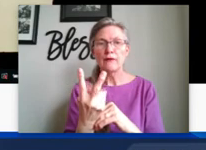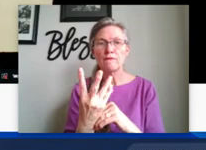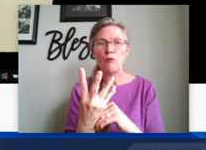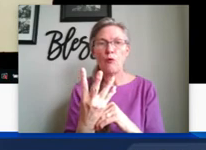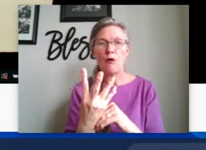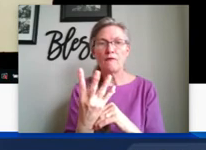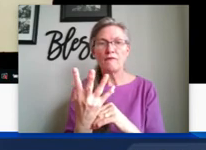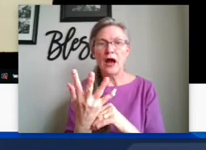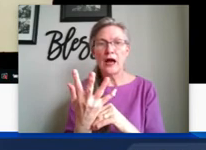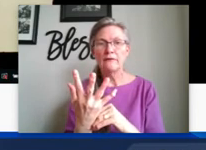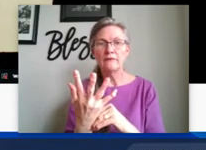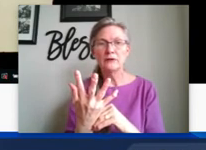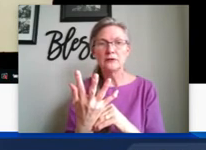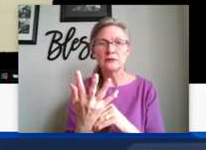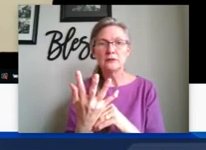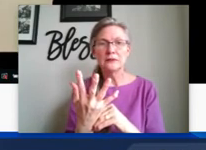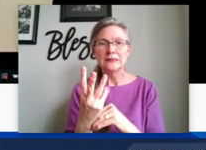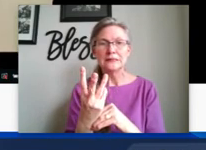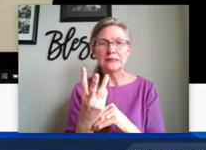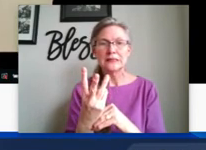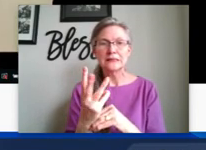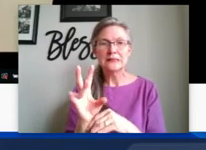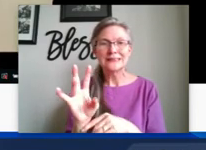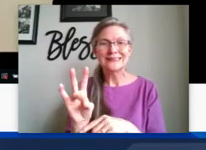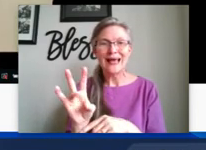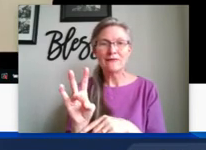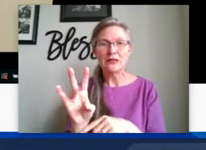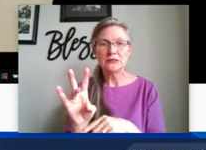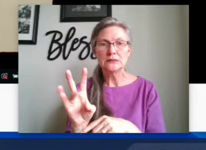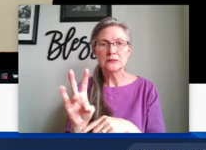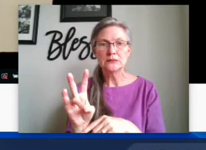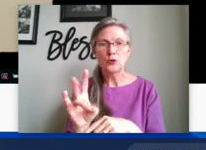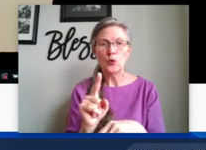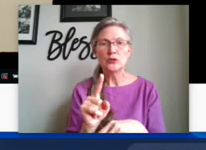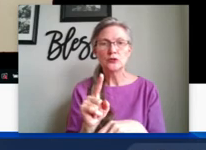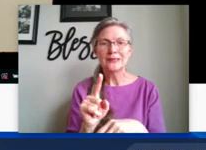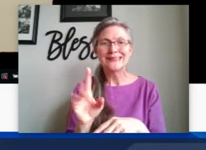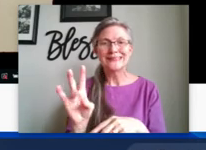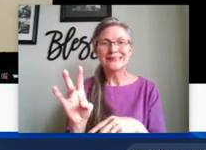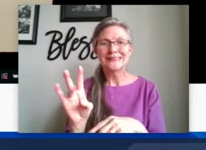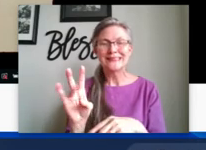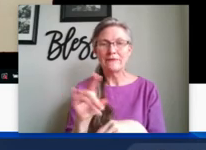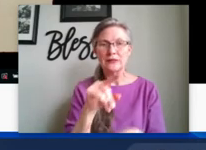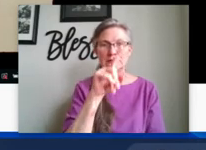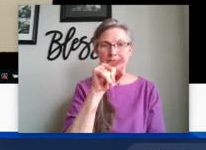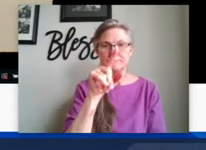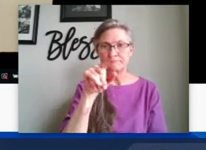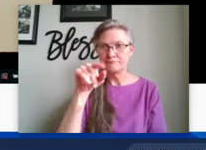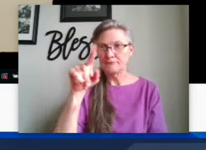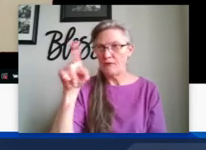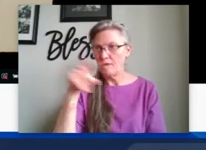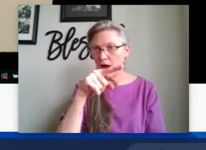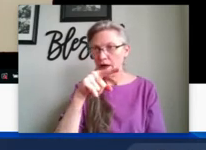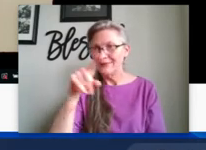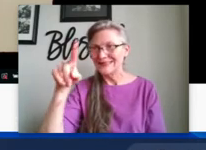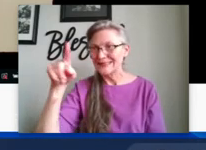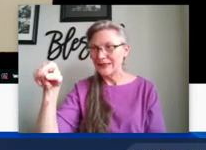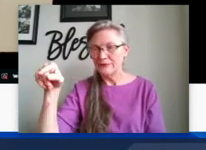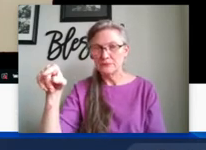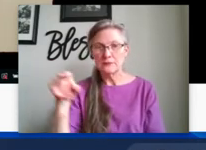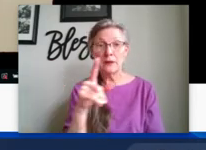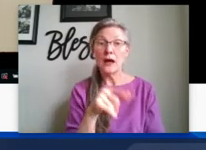4, 5, 6, 7. So 1, 2, 3, 4, 5, 6, 7.